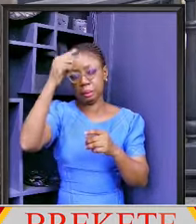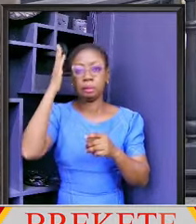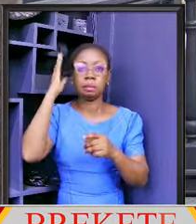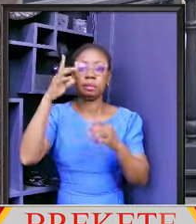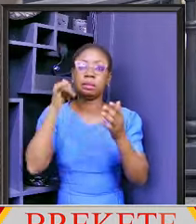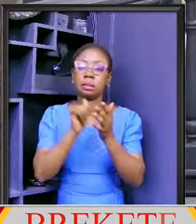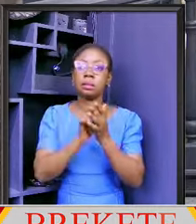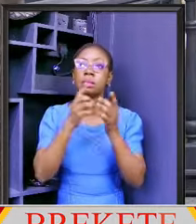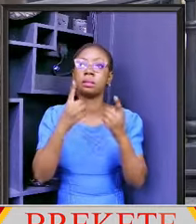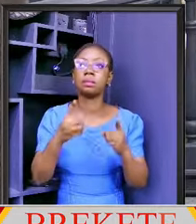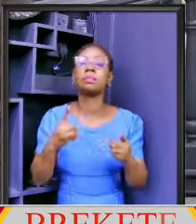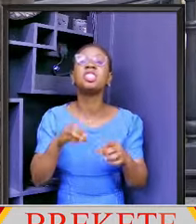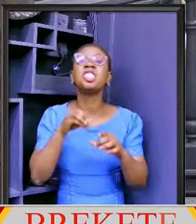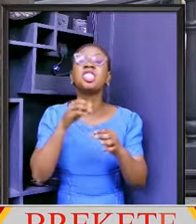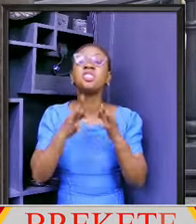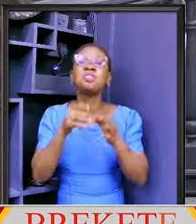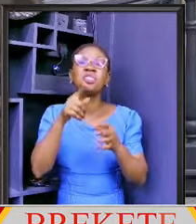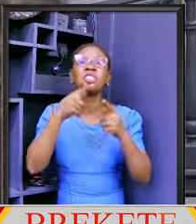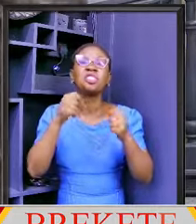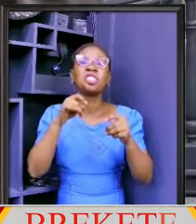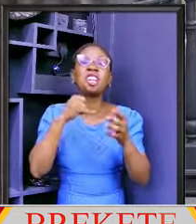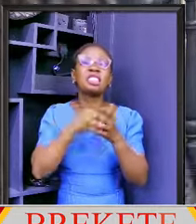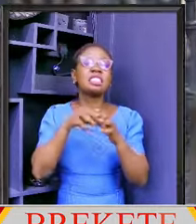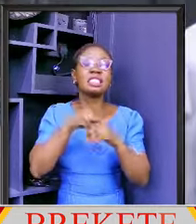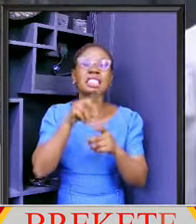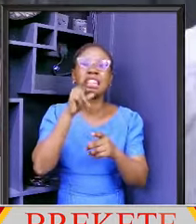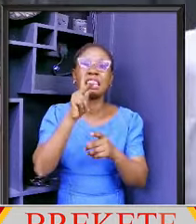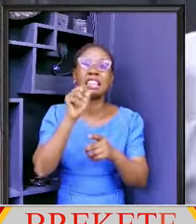If you try and for Katana, wallahi, ready I catch you.